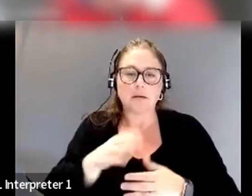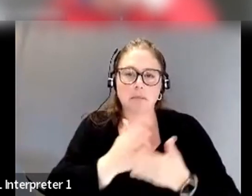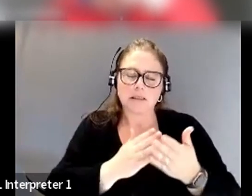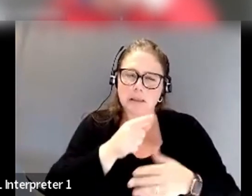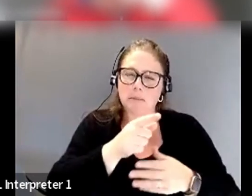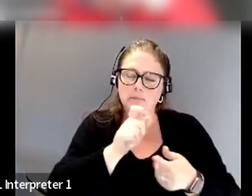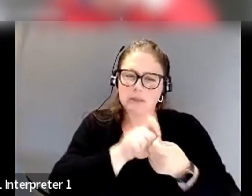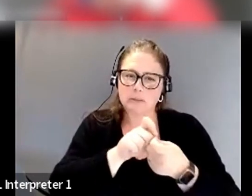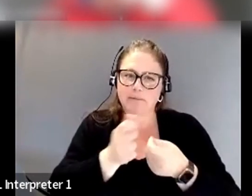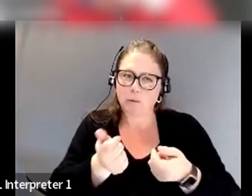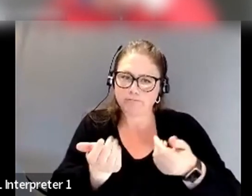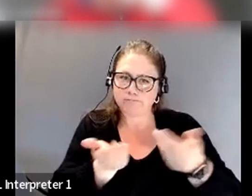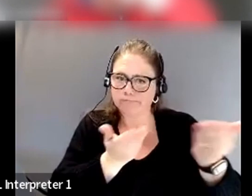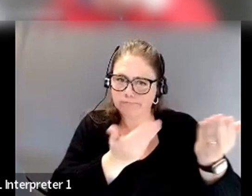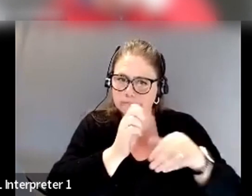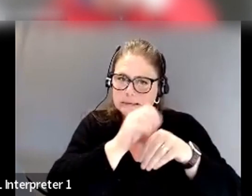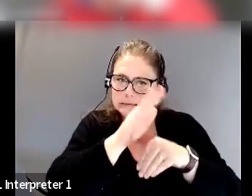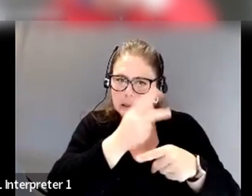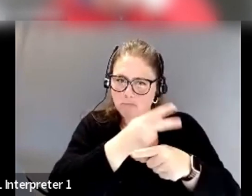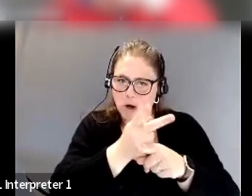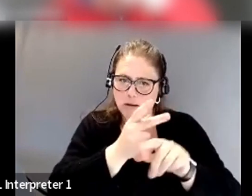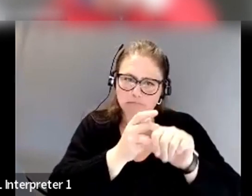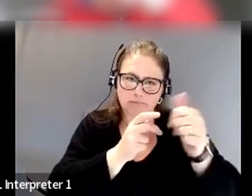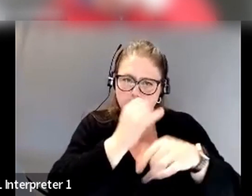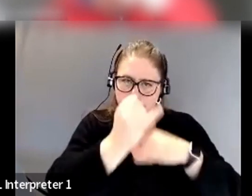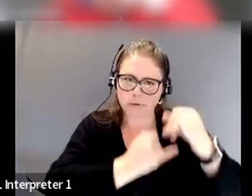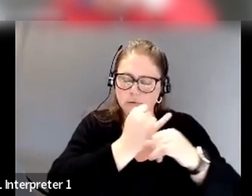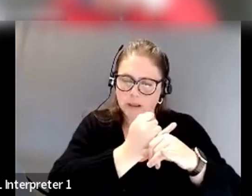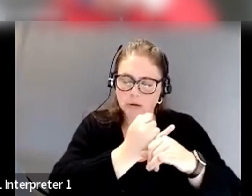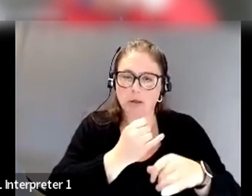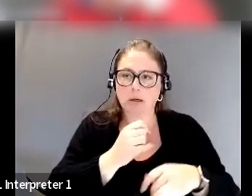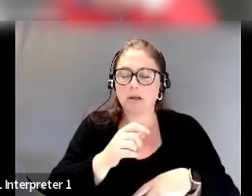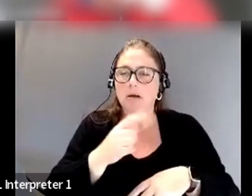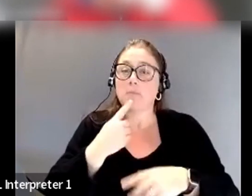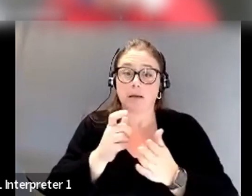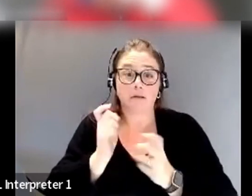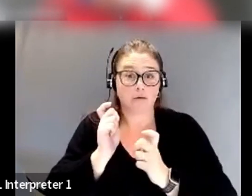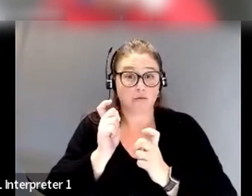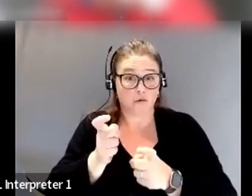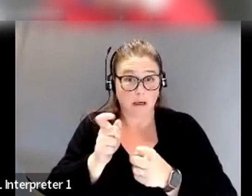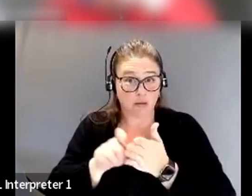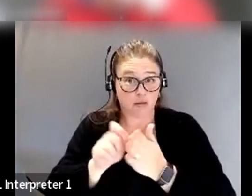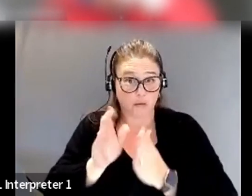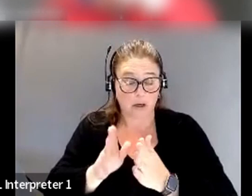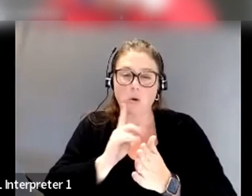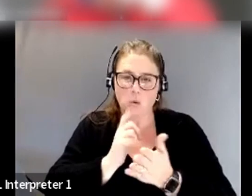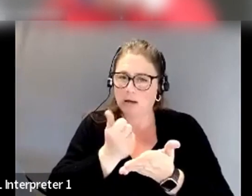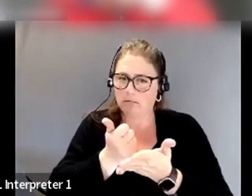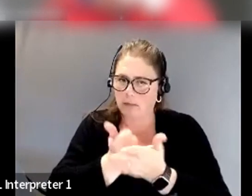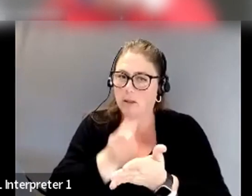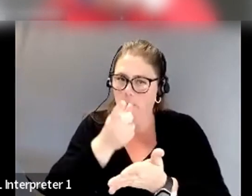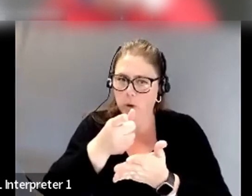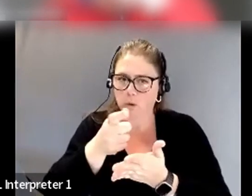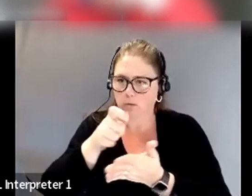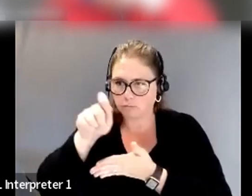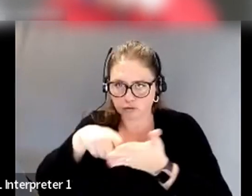available that you can pivot it, and a grant writer would be able to help you do this, where you would be applying so that you can get funding to reach a new